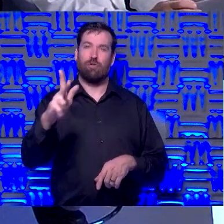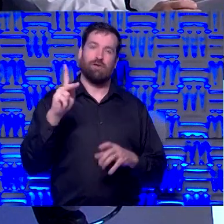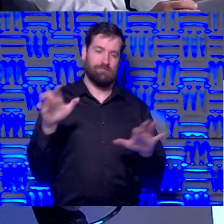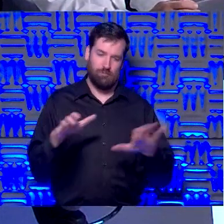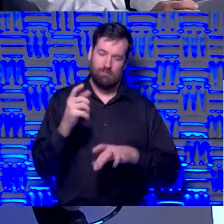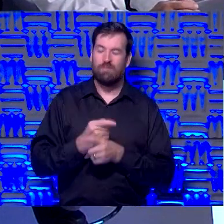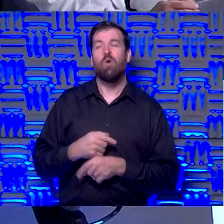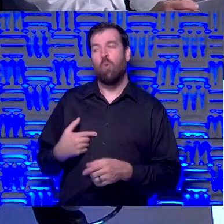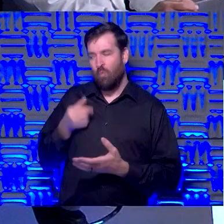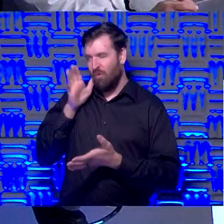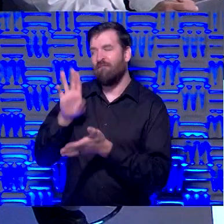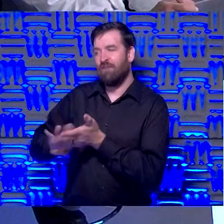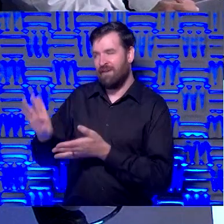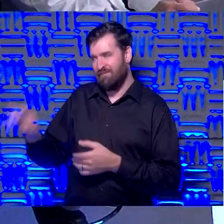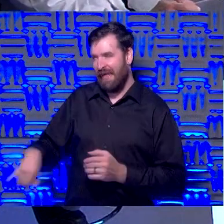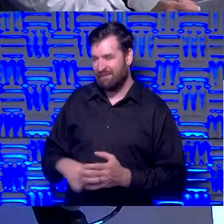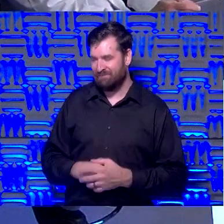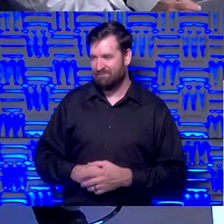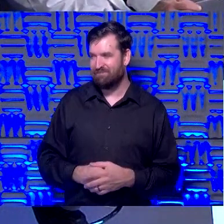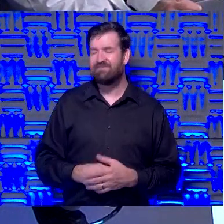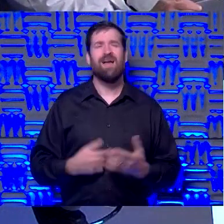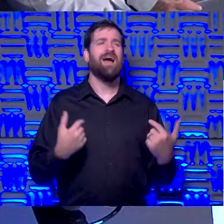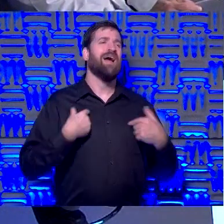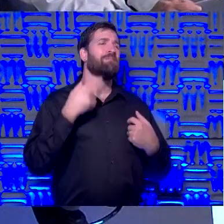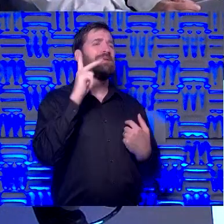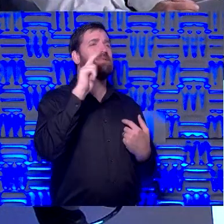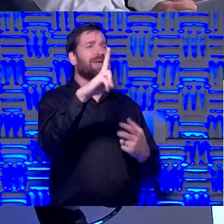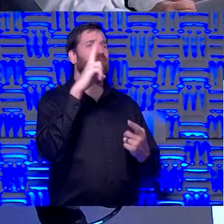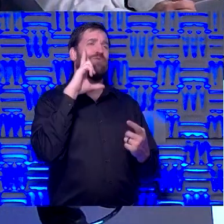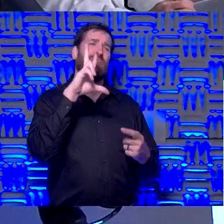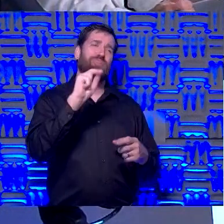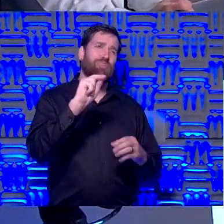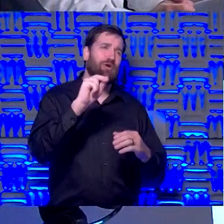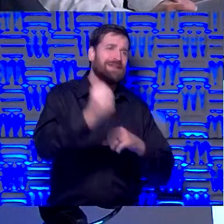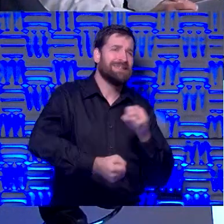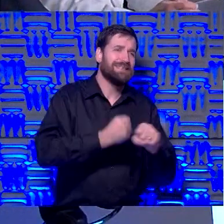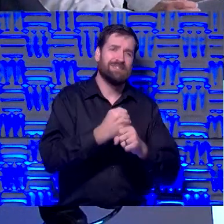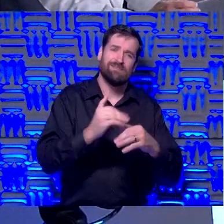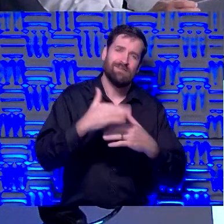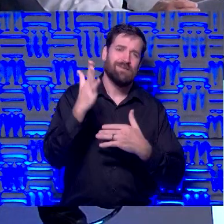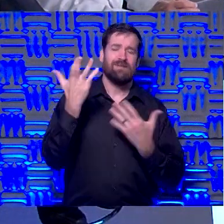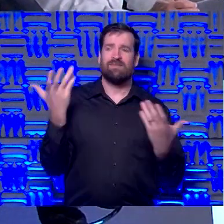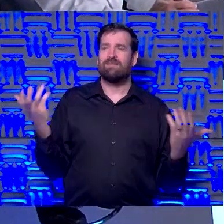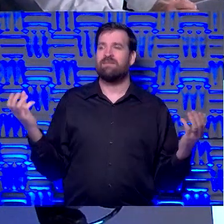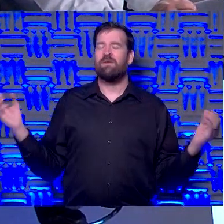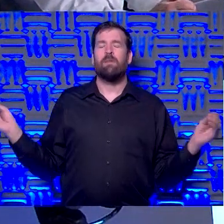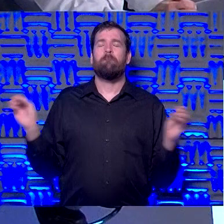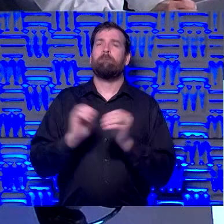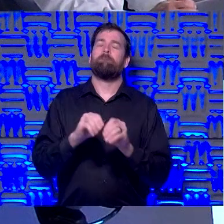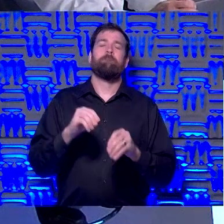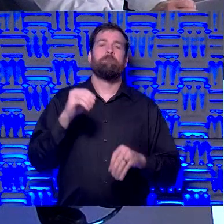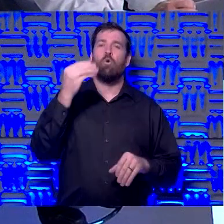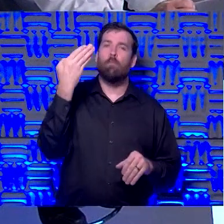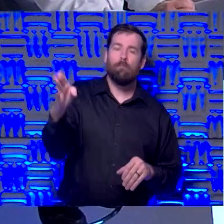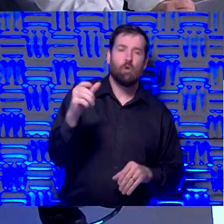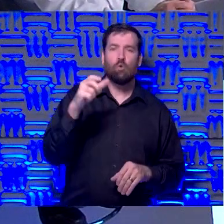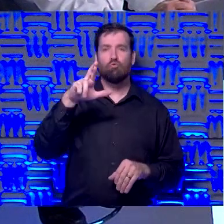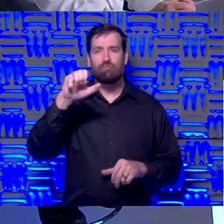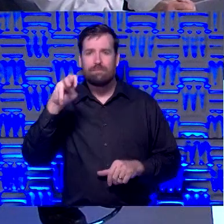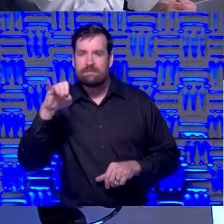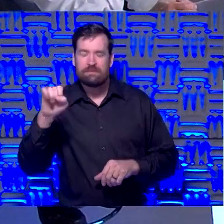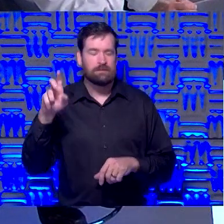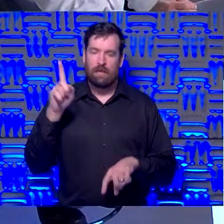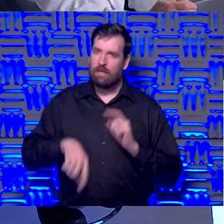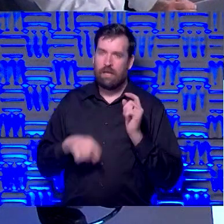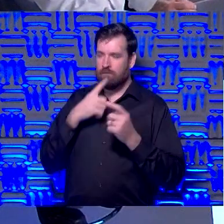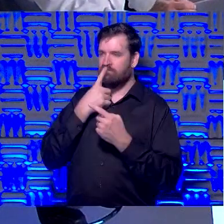We'll forgive you that. I've been at KU for 30-plus years, you know. I've got more crimson blue in my house. I hate to say this. Oh, my That's right. God, I can't even say it